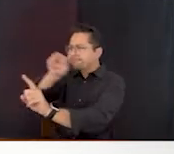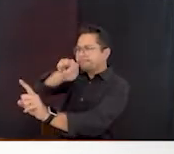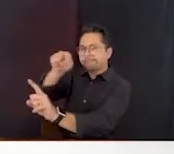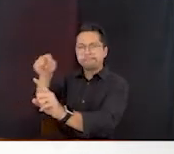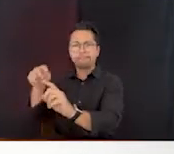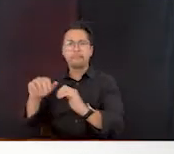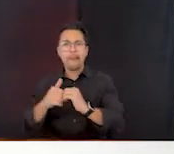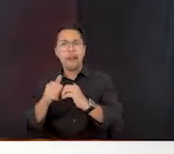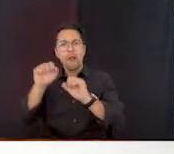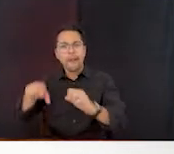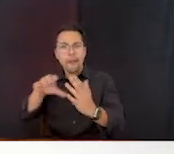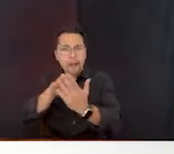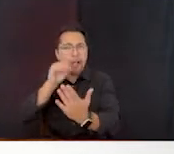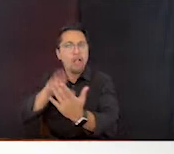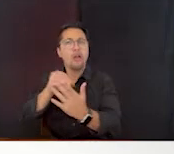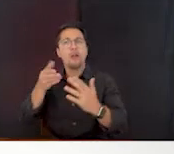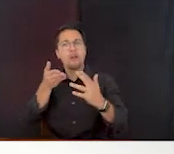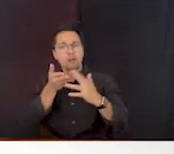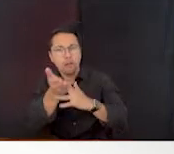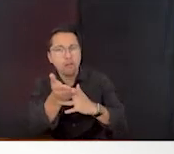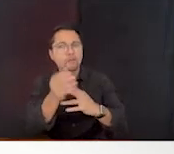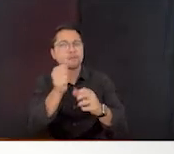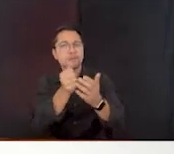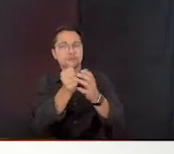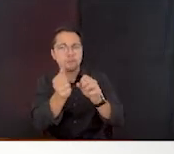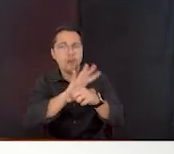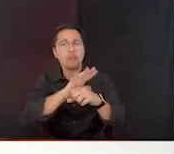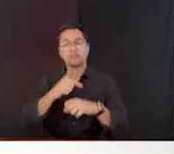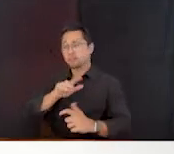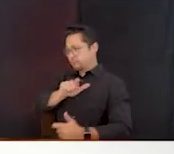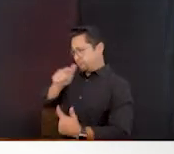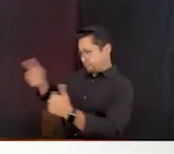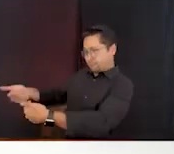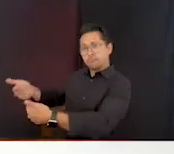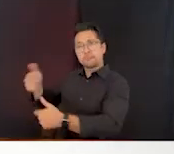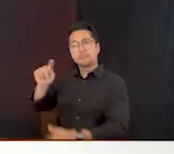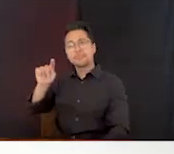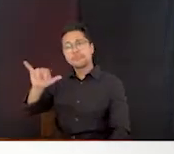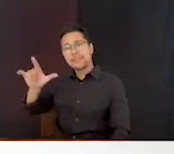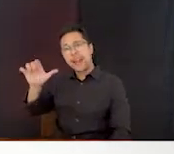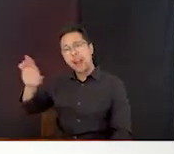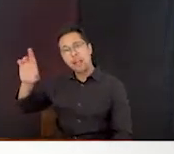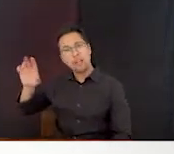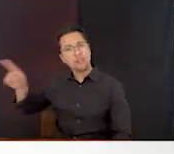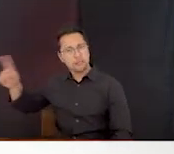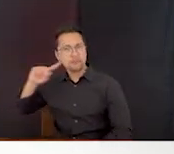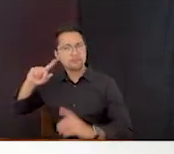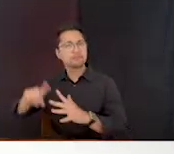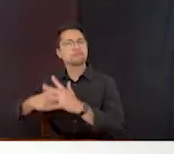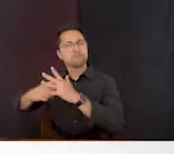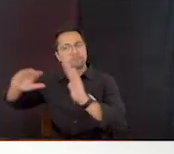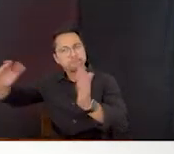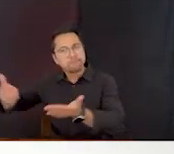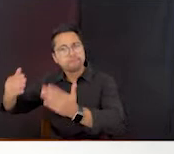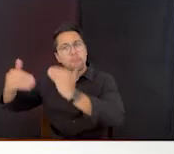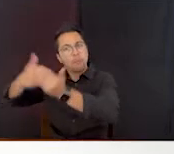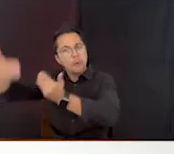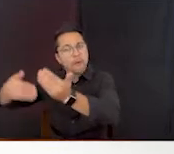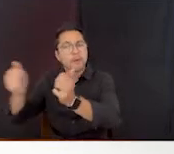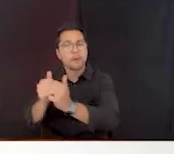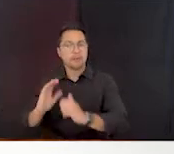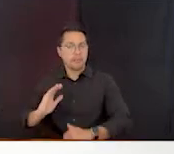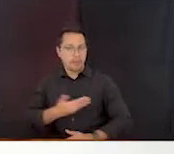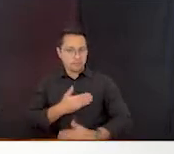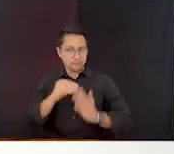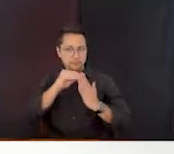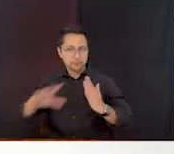own research, their own quantitative and qualitative perspective of learning